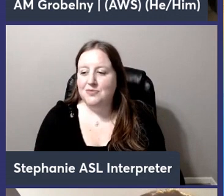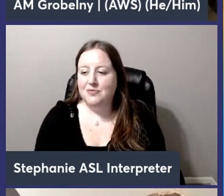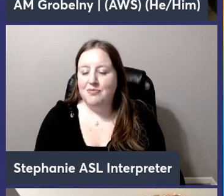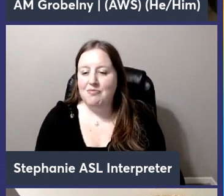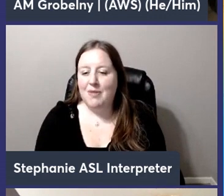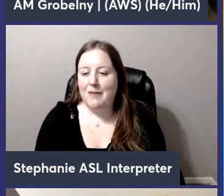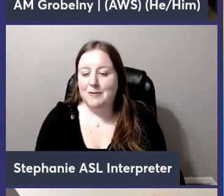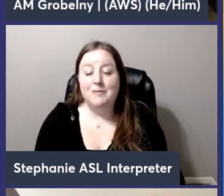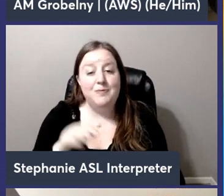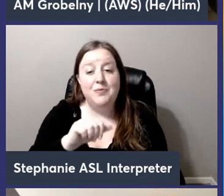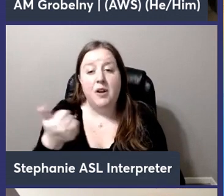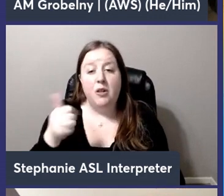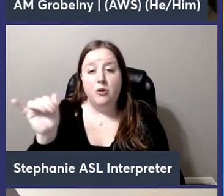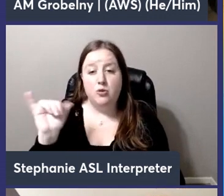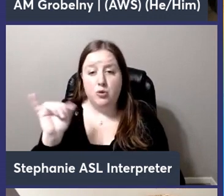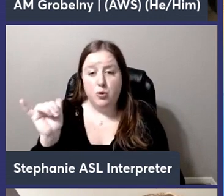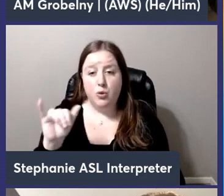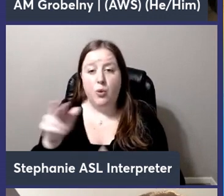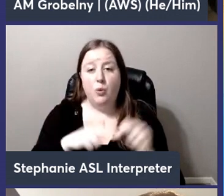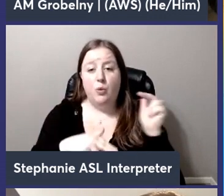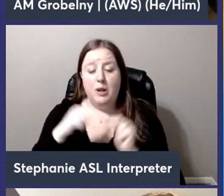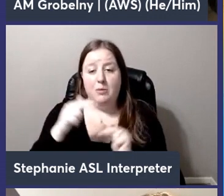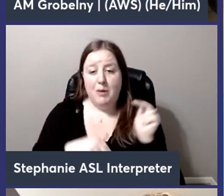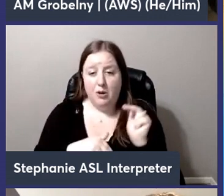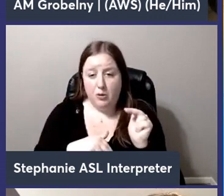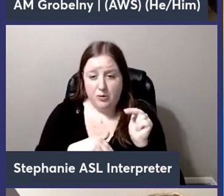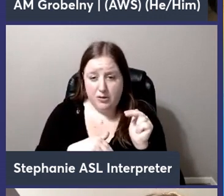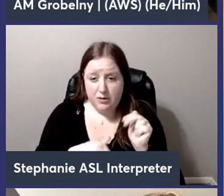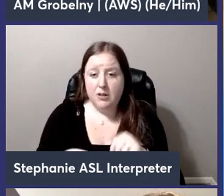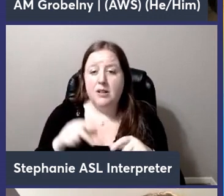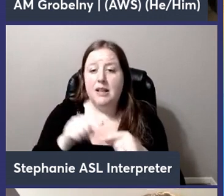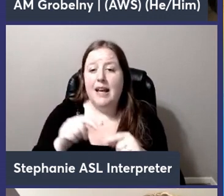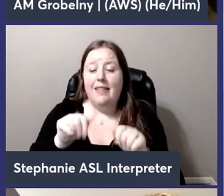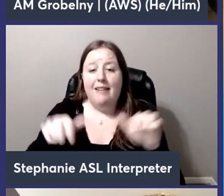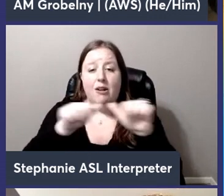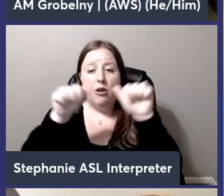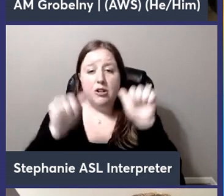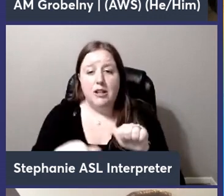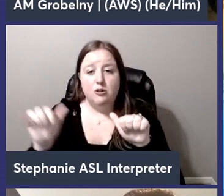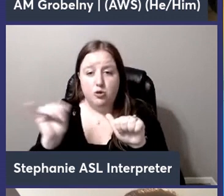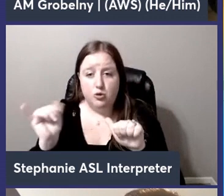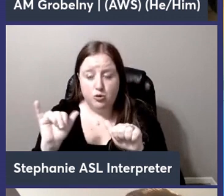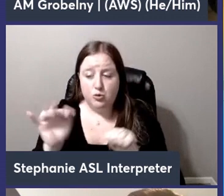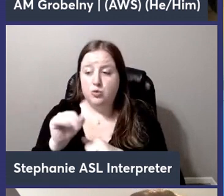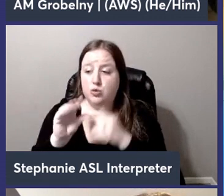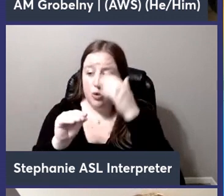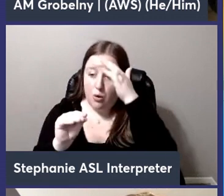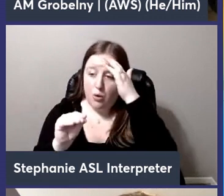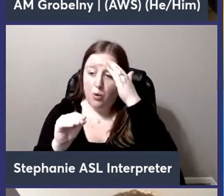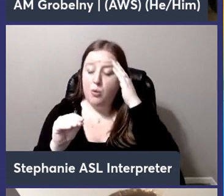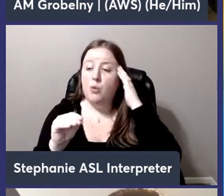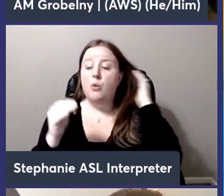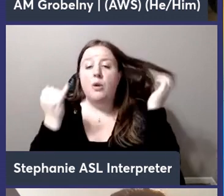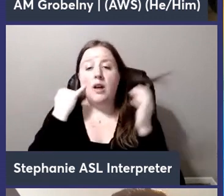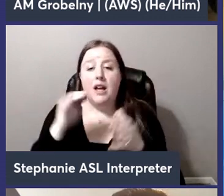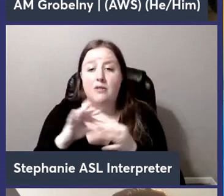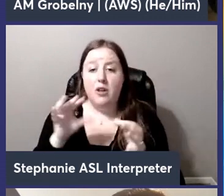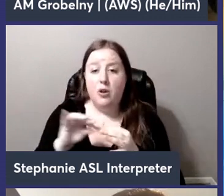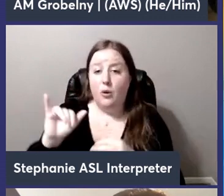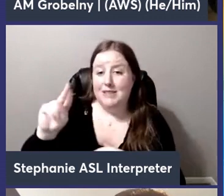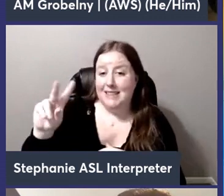know, we also built in redundancy in this architecture so that in case the nodes that are